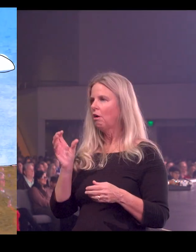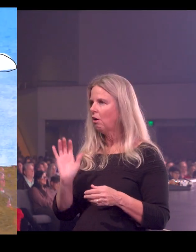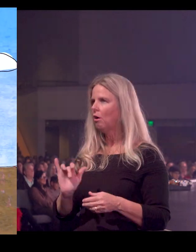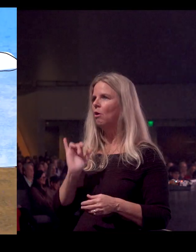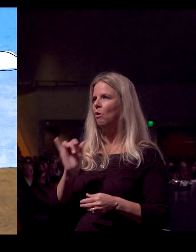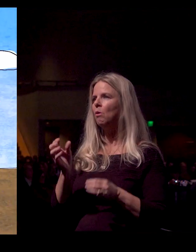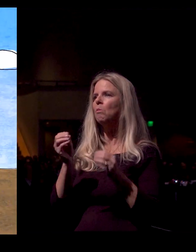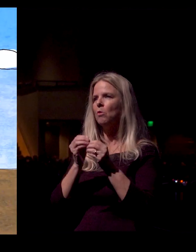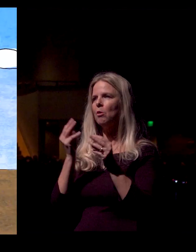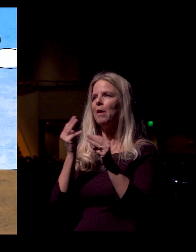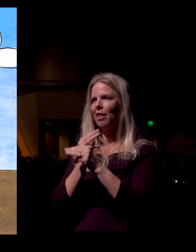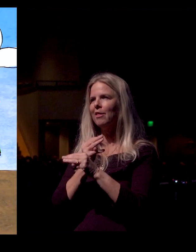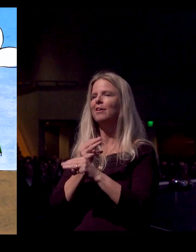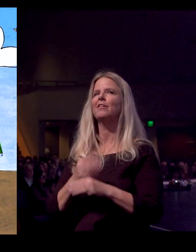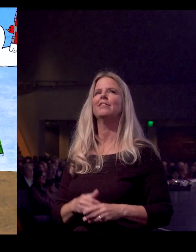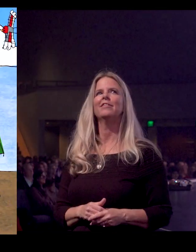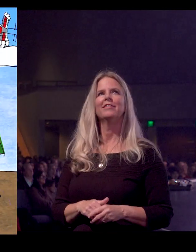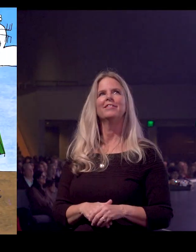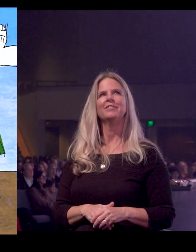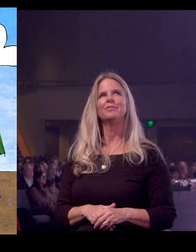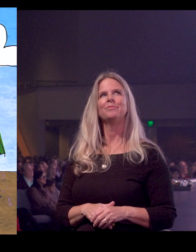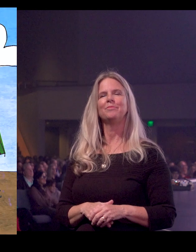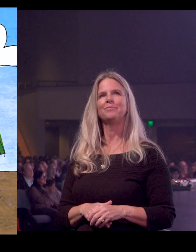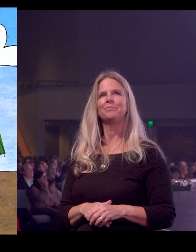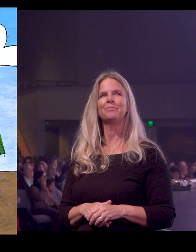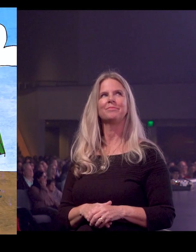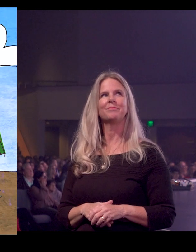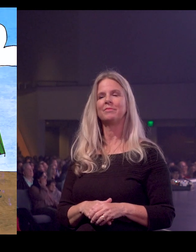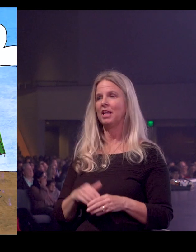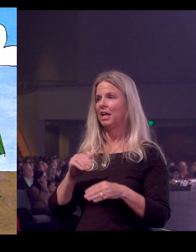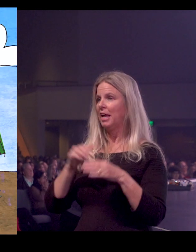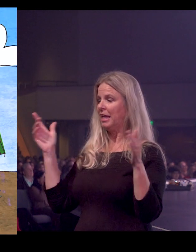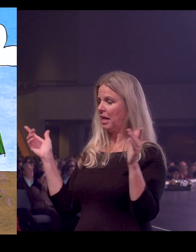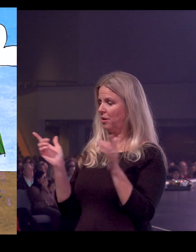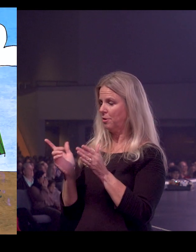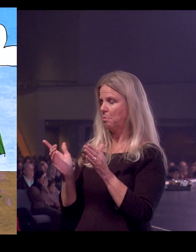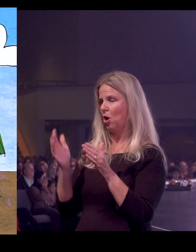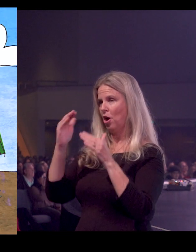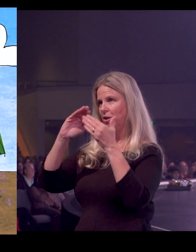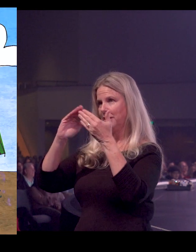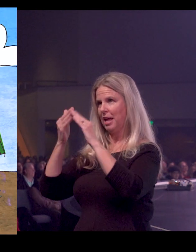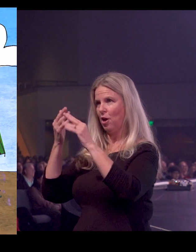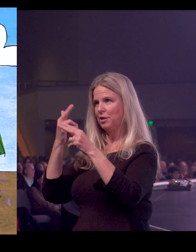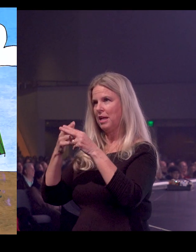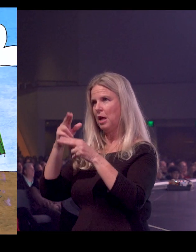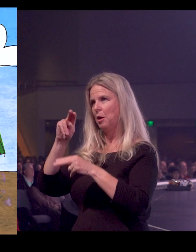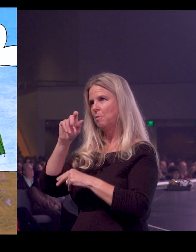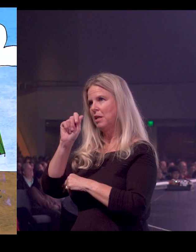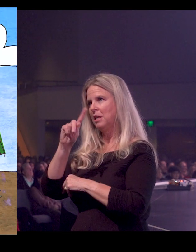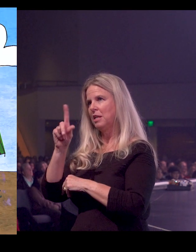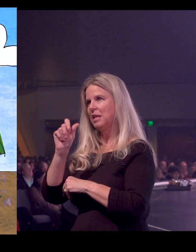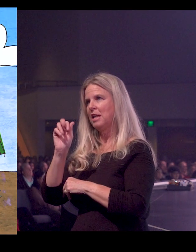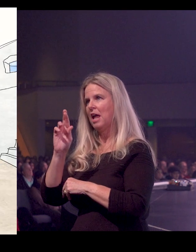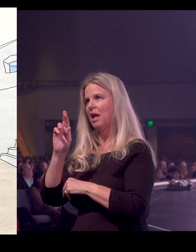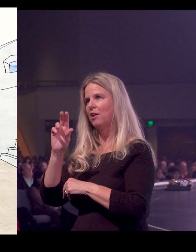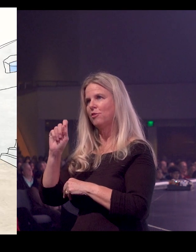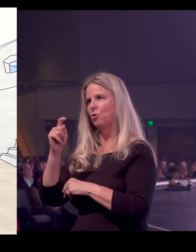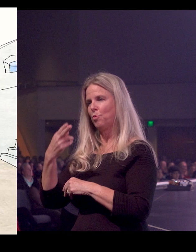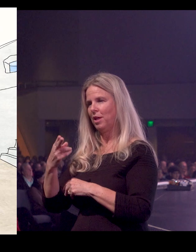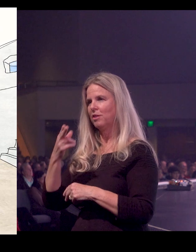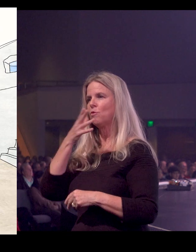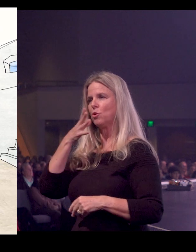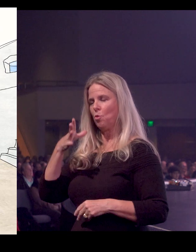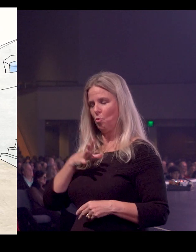In a little town called Nazareth, there was a kind young woman named Mary. She was going to marry a man named Joseph. One